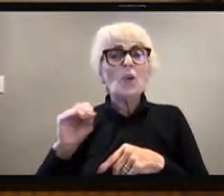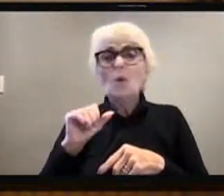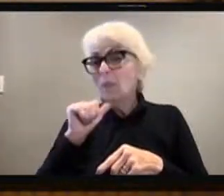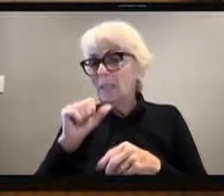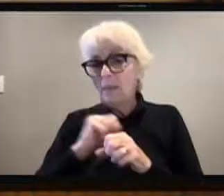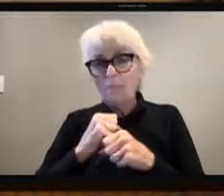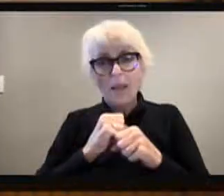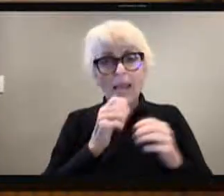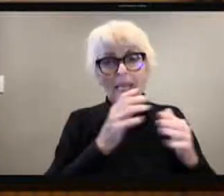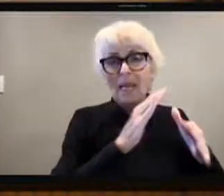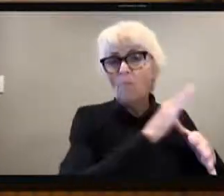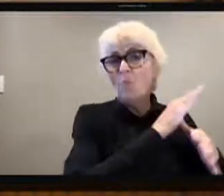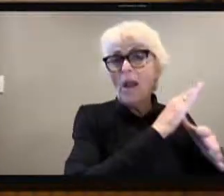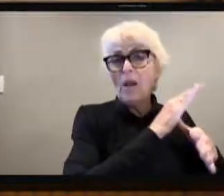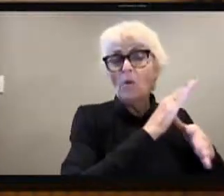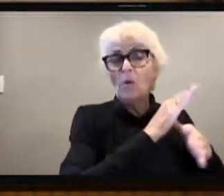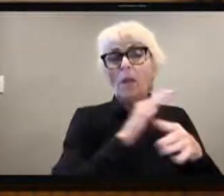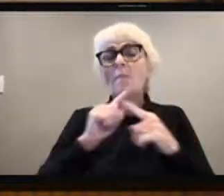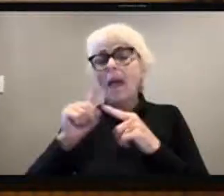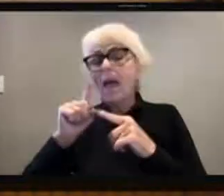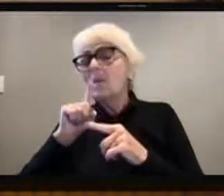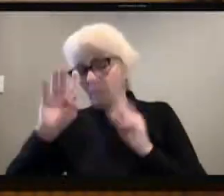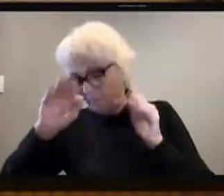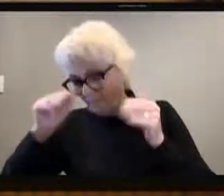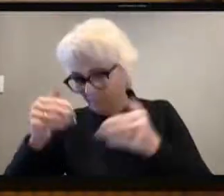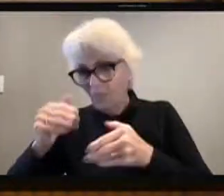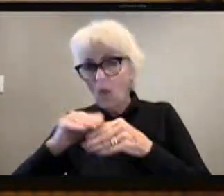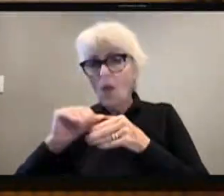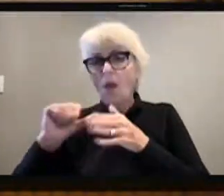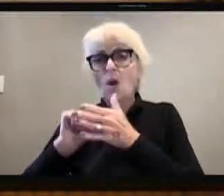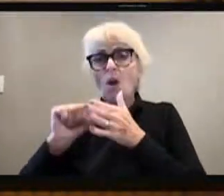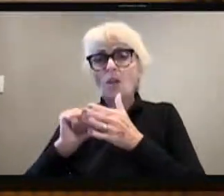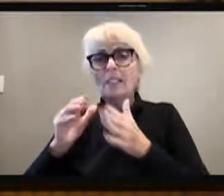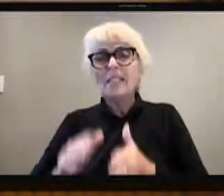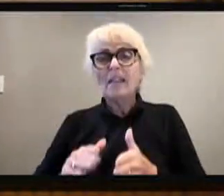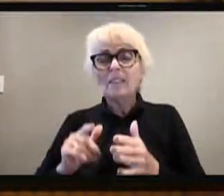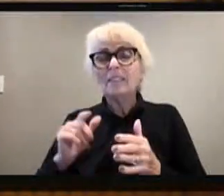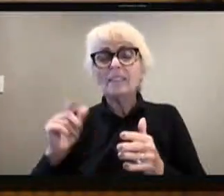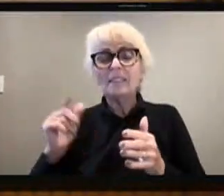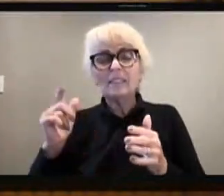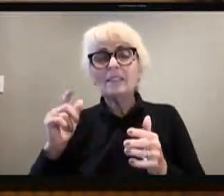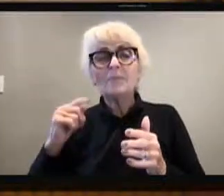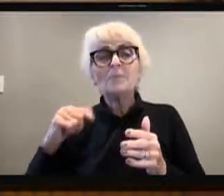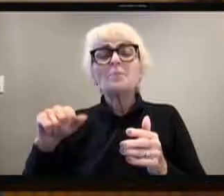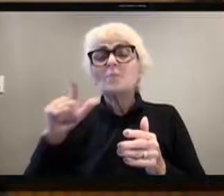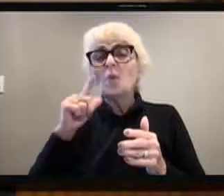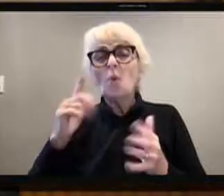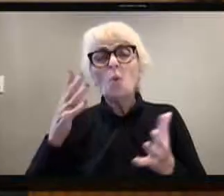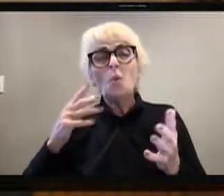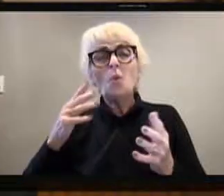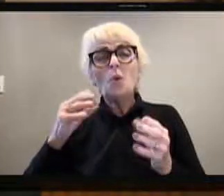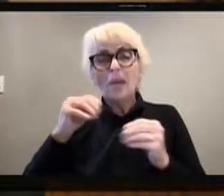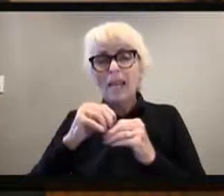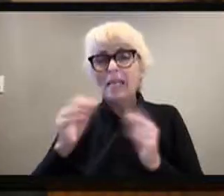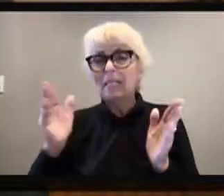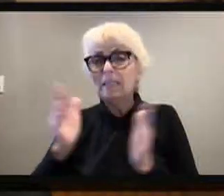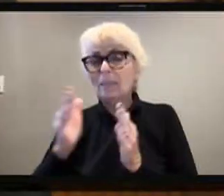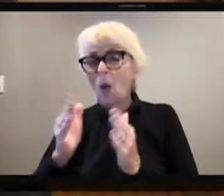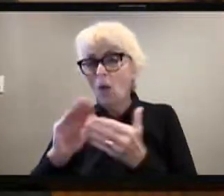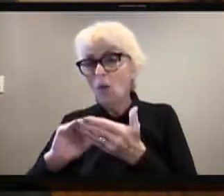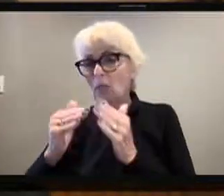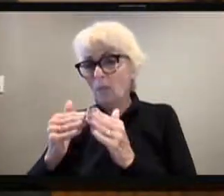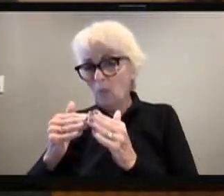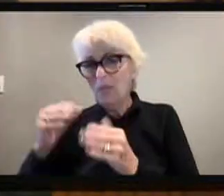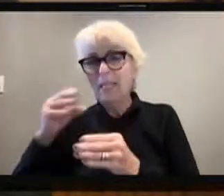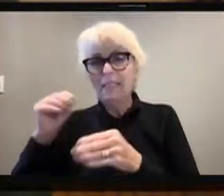They instead deliberately focused on architects of lesser note and congregations in smaller communities. This way,